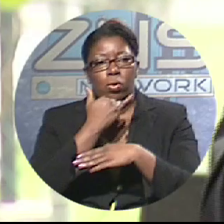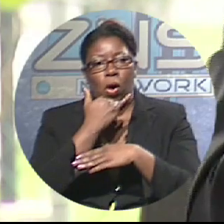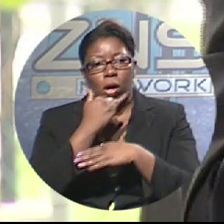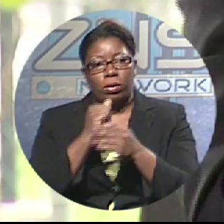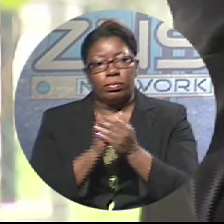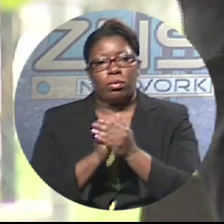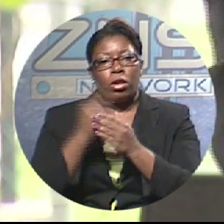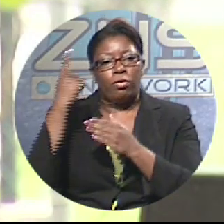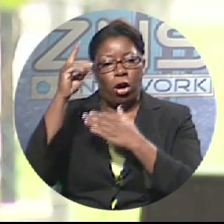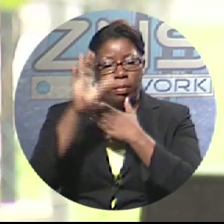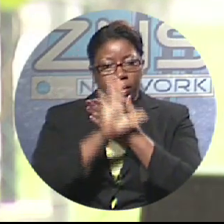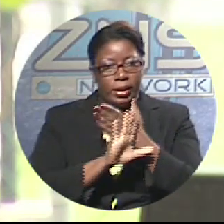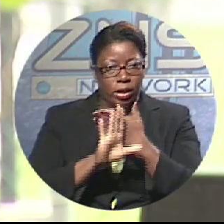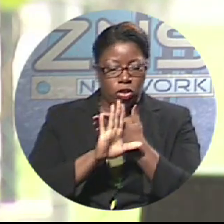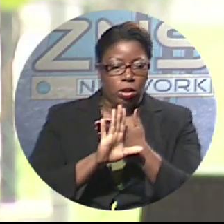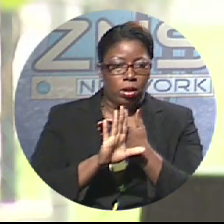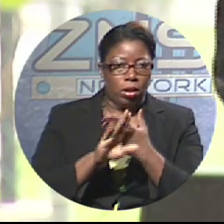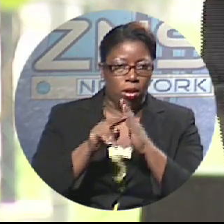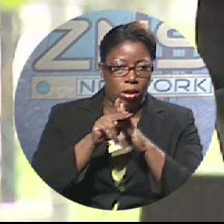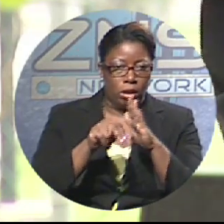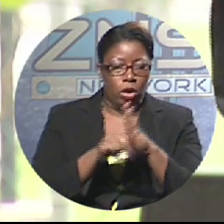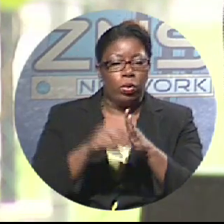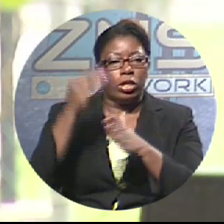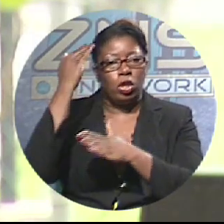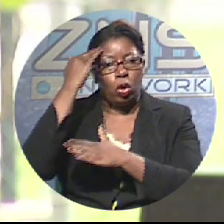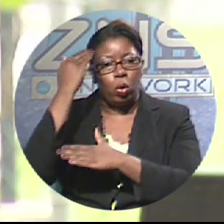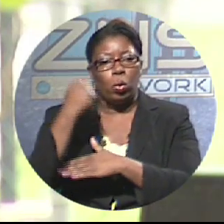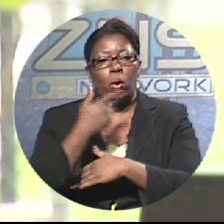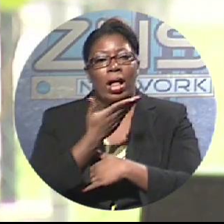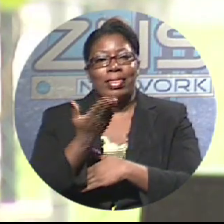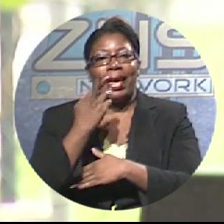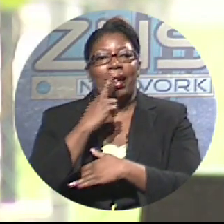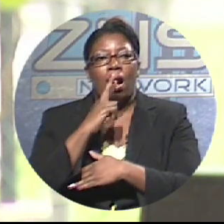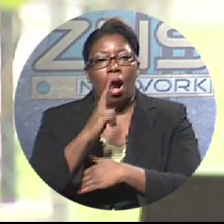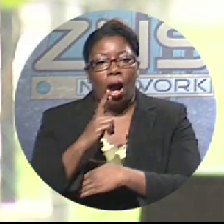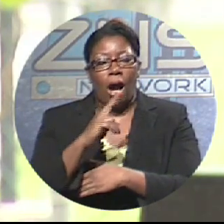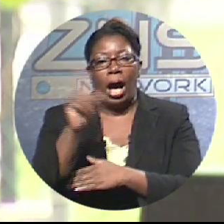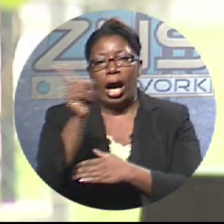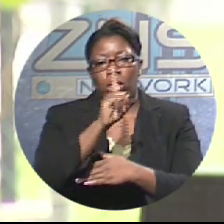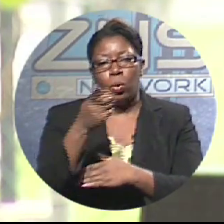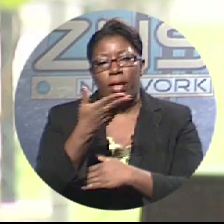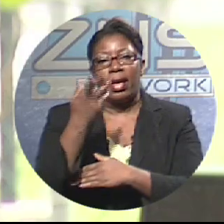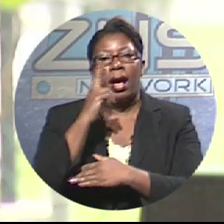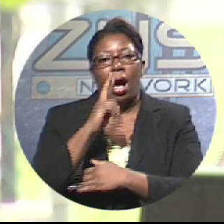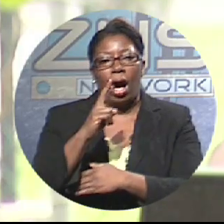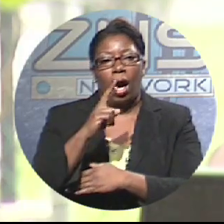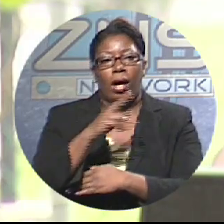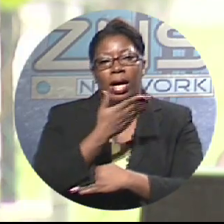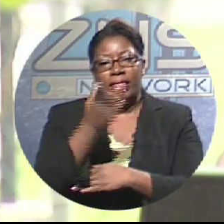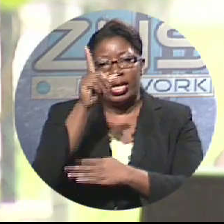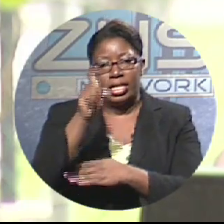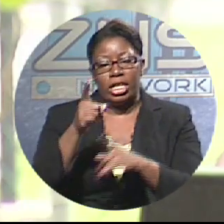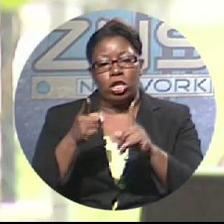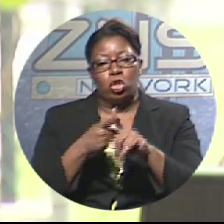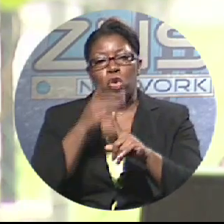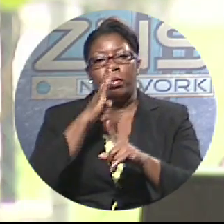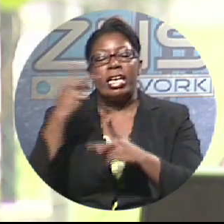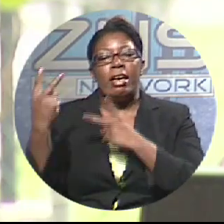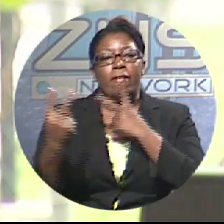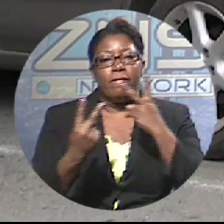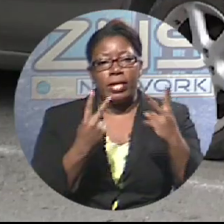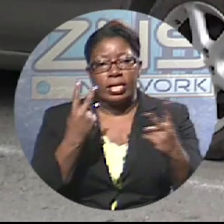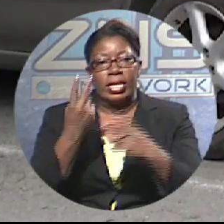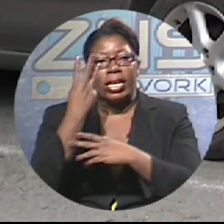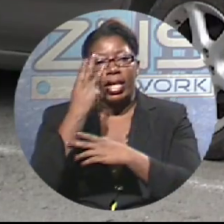are, where they are, and they must be visited regularly so that they know we are watching